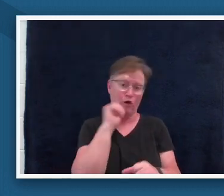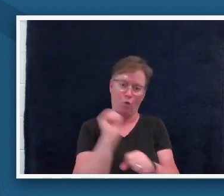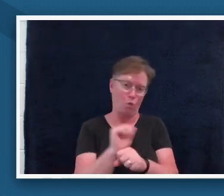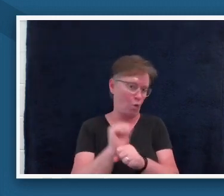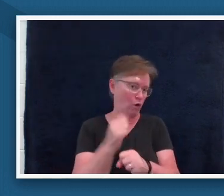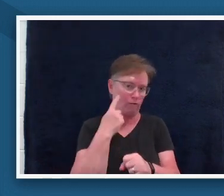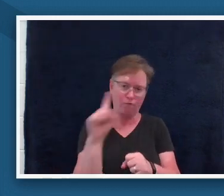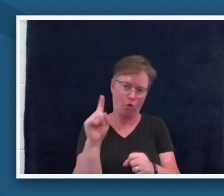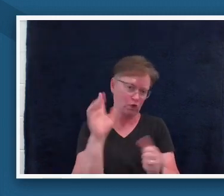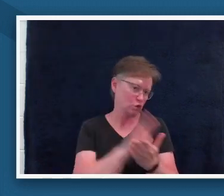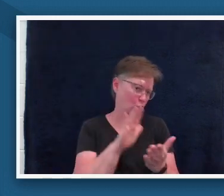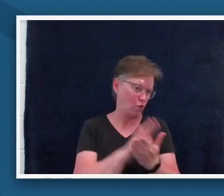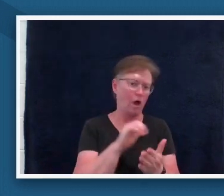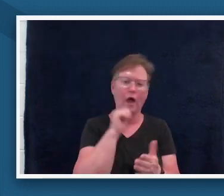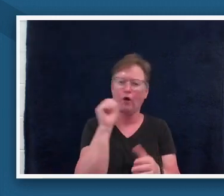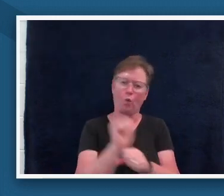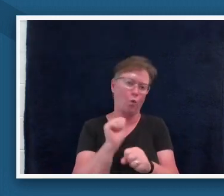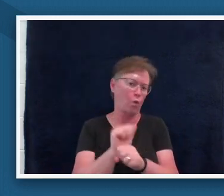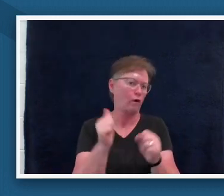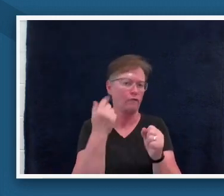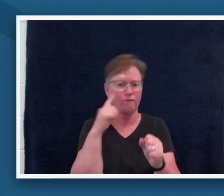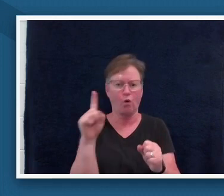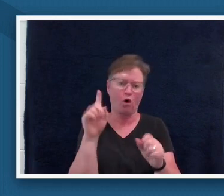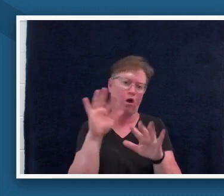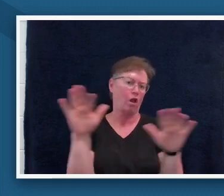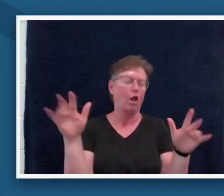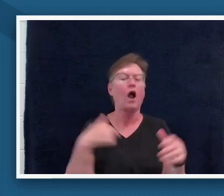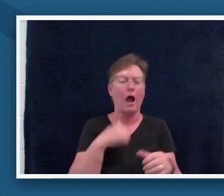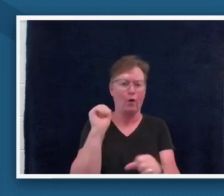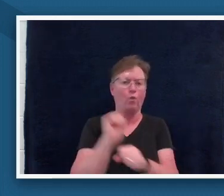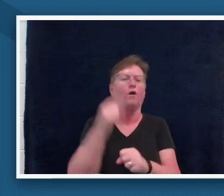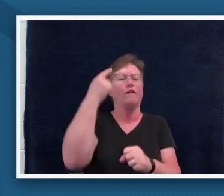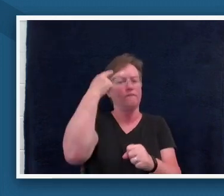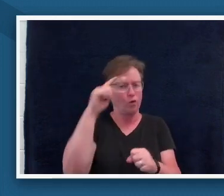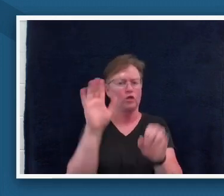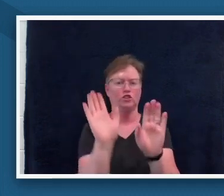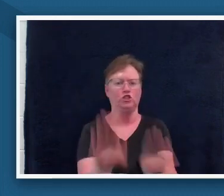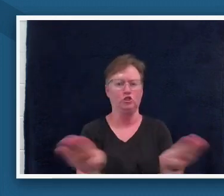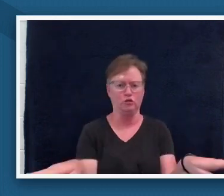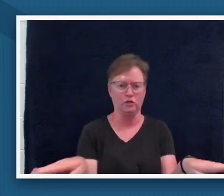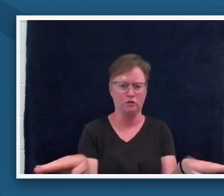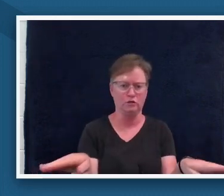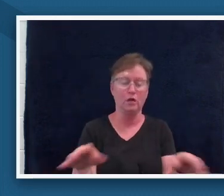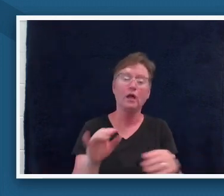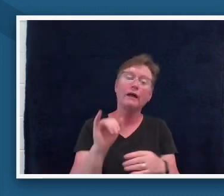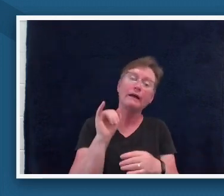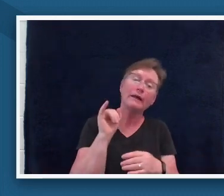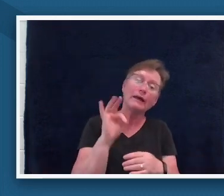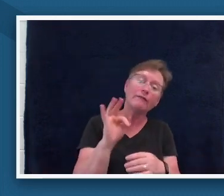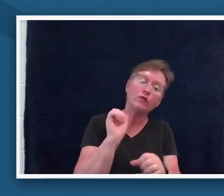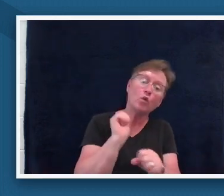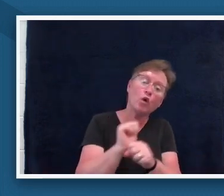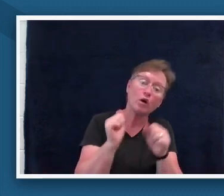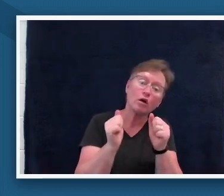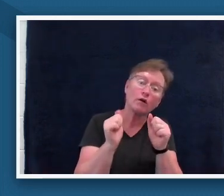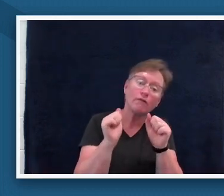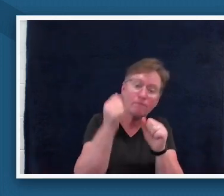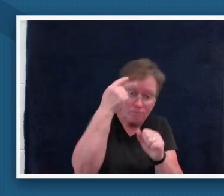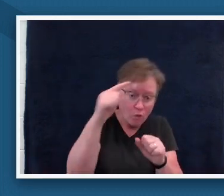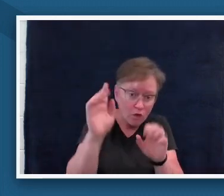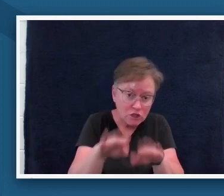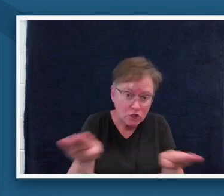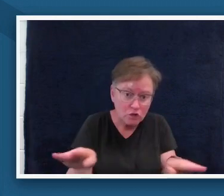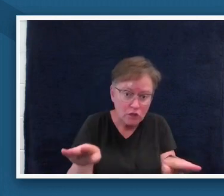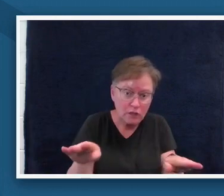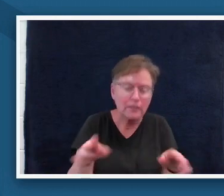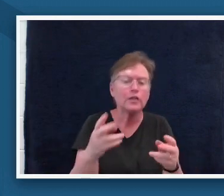if you're in the business of working for children, then that means you see them. And part of seeing them means you hear